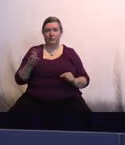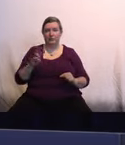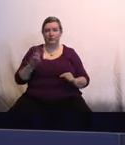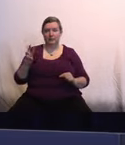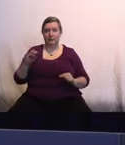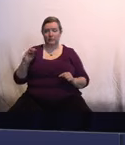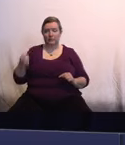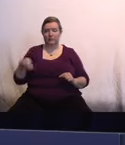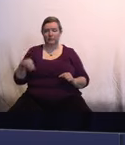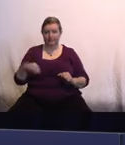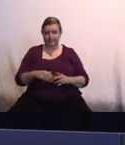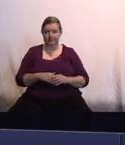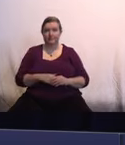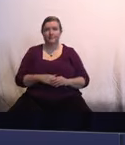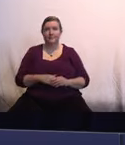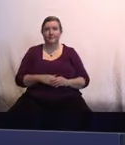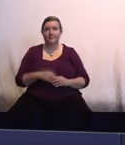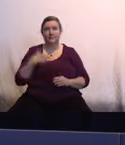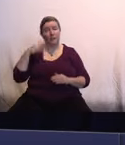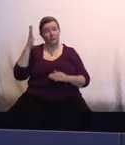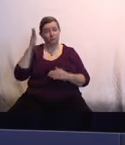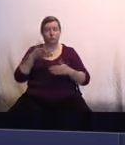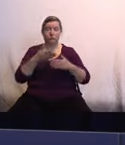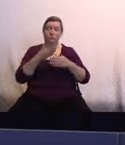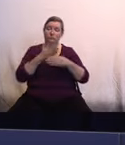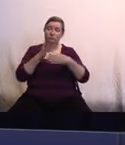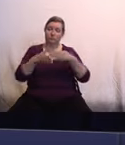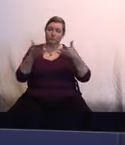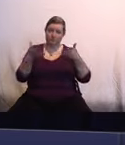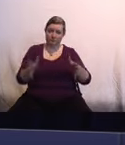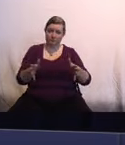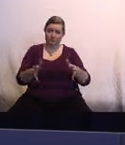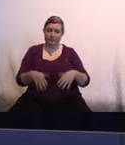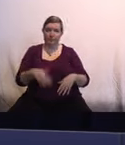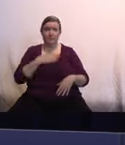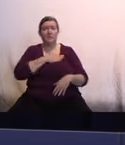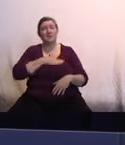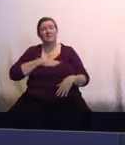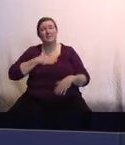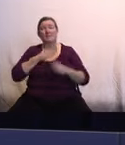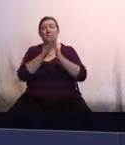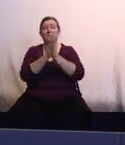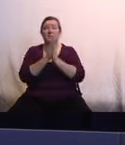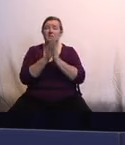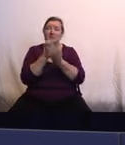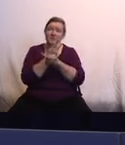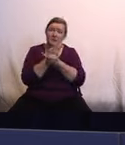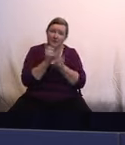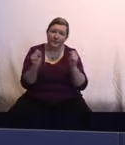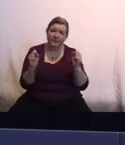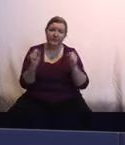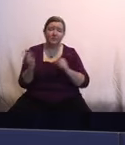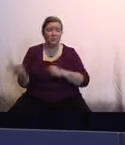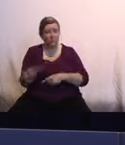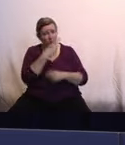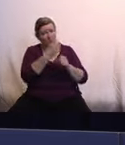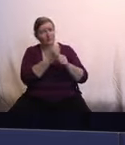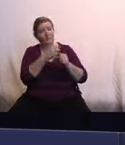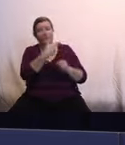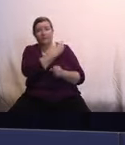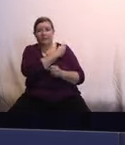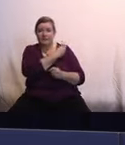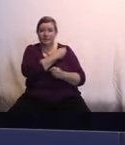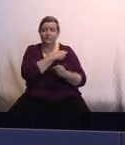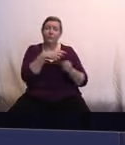17.66%. So that concludes my daily report. Please continue to stay safe. Let's get vaccinated, get boosted